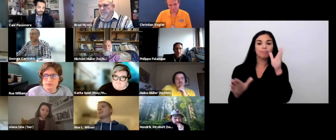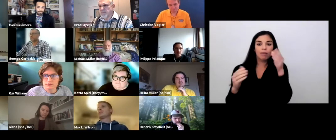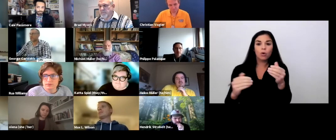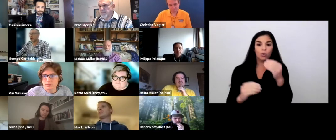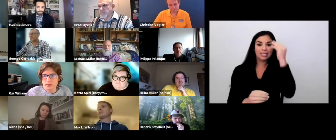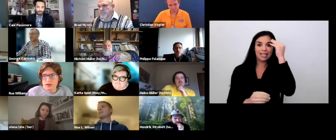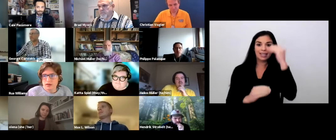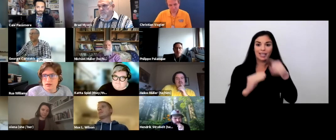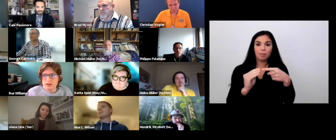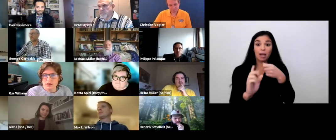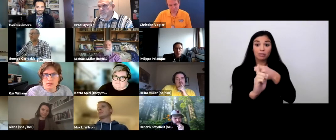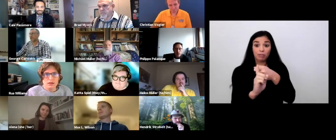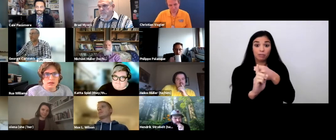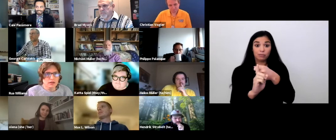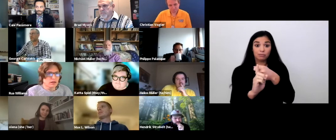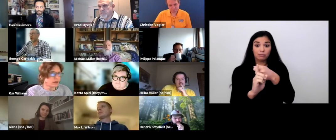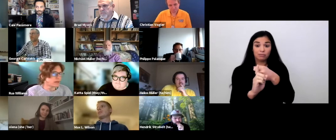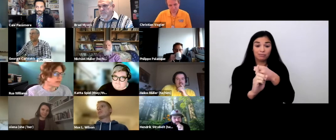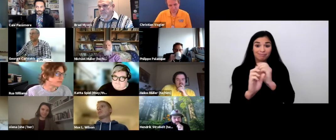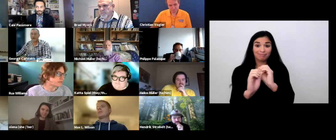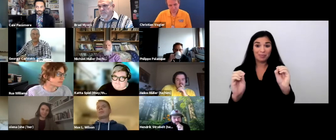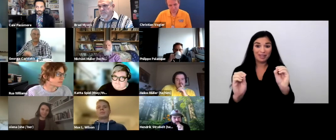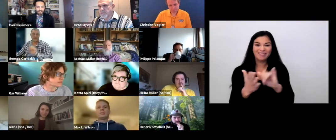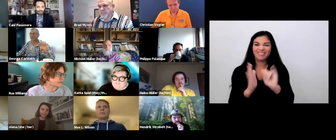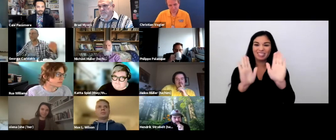That's great. I think